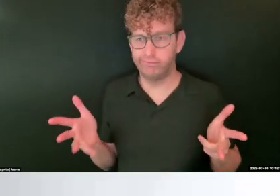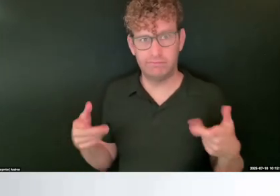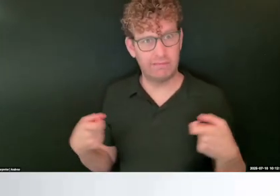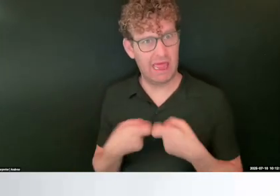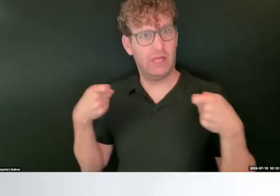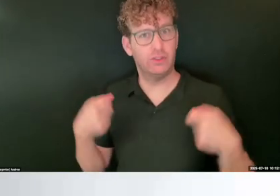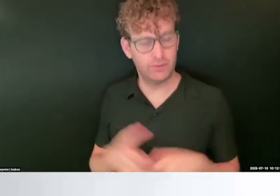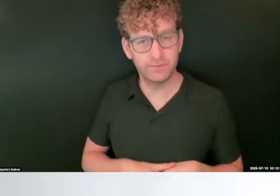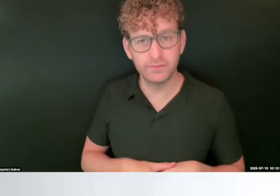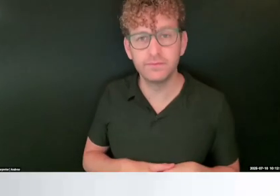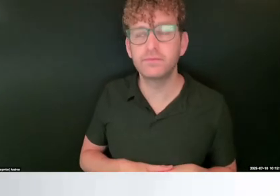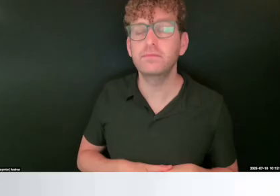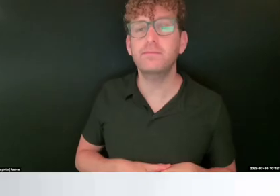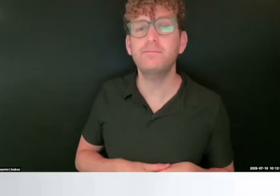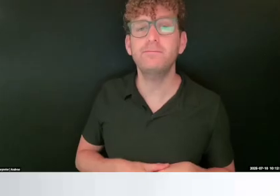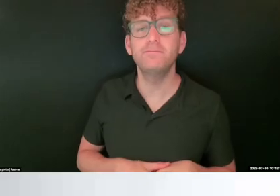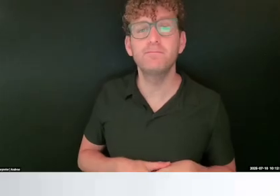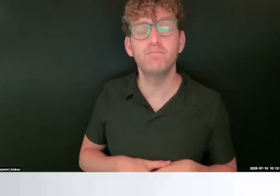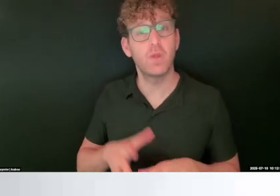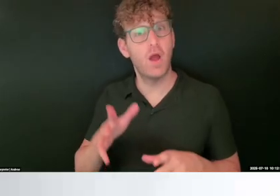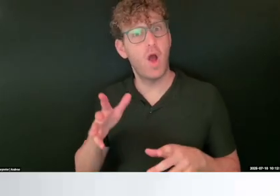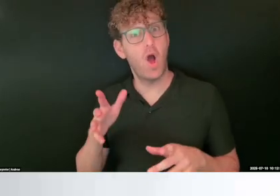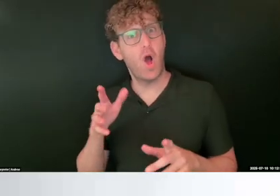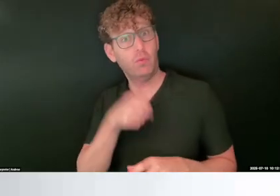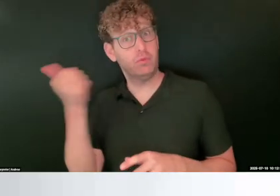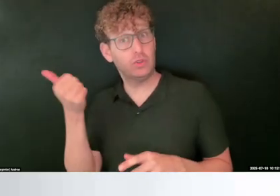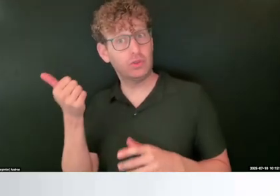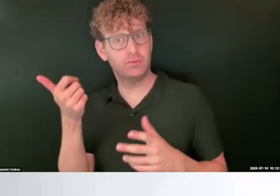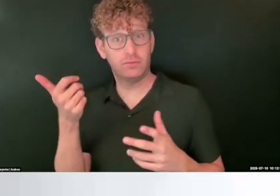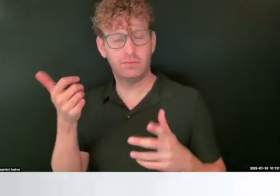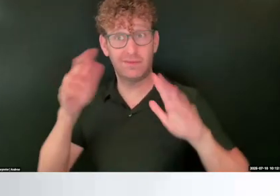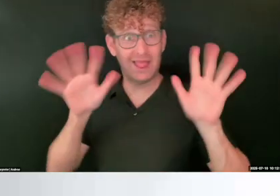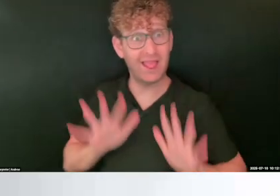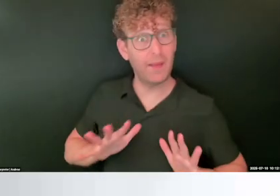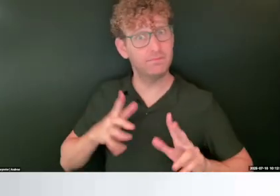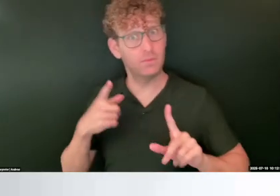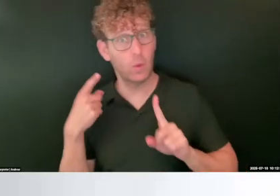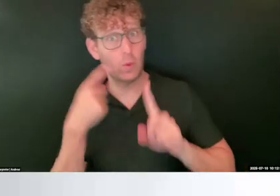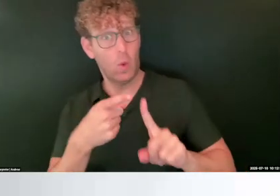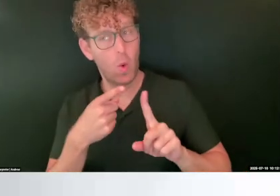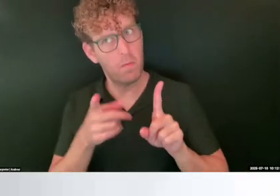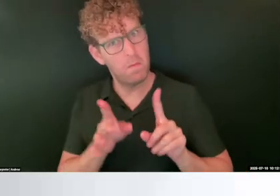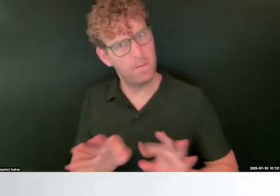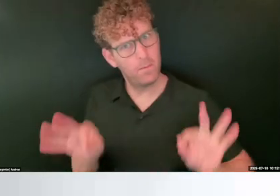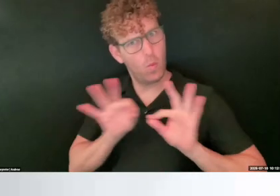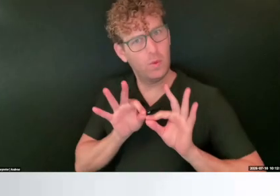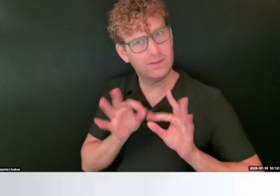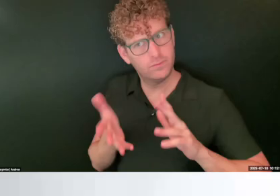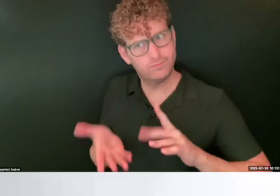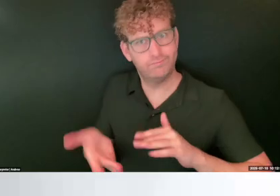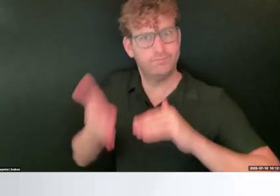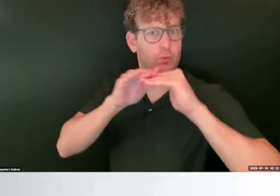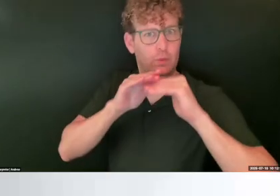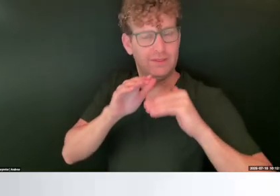In order to reach these and other climate goals, it will be critical to increase EV adoption among